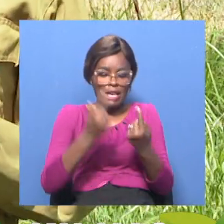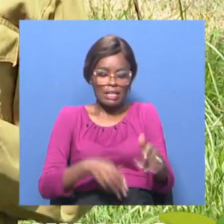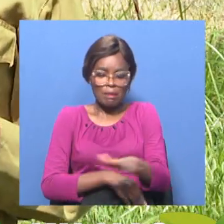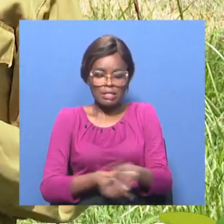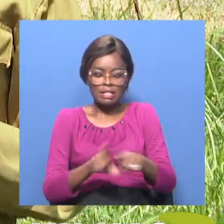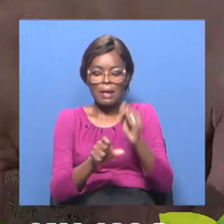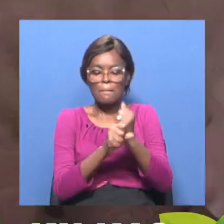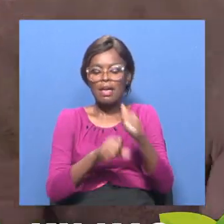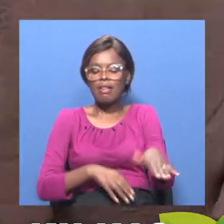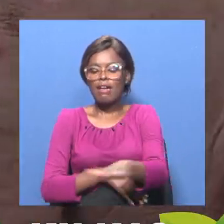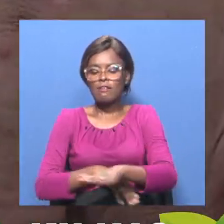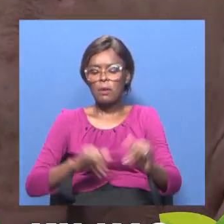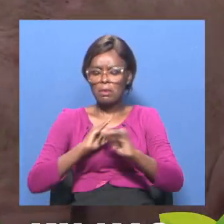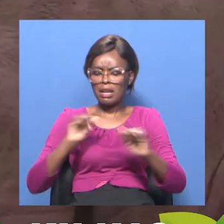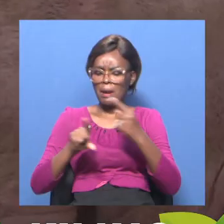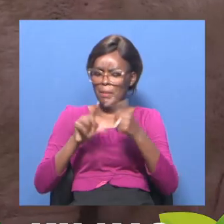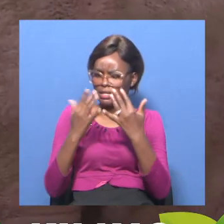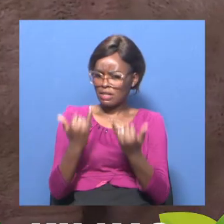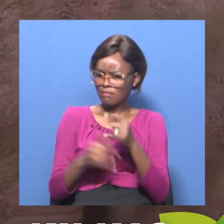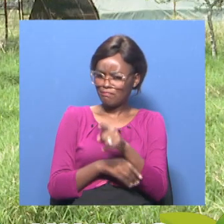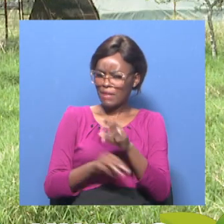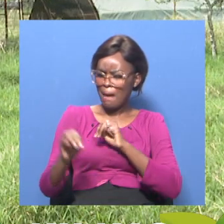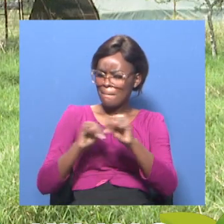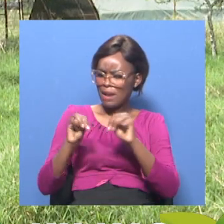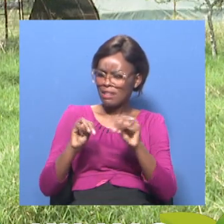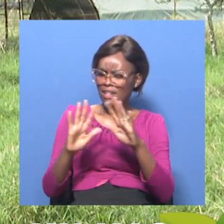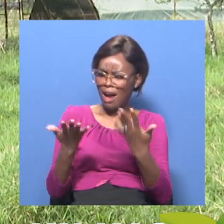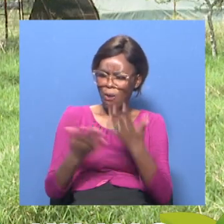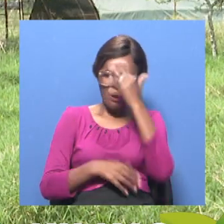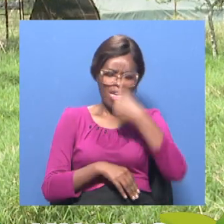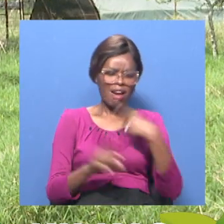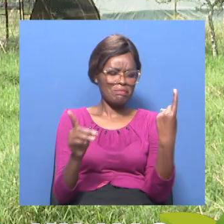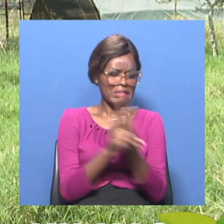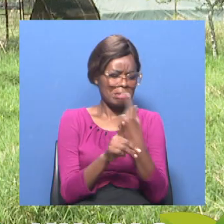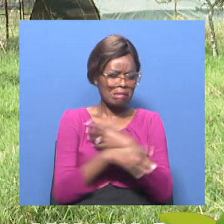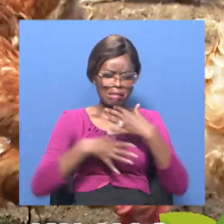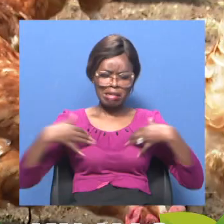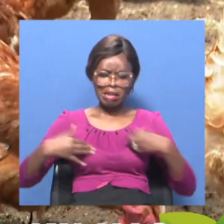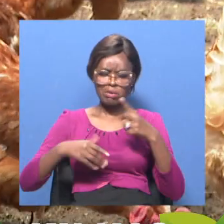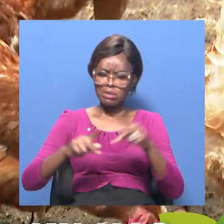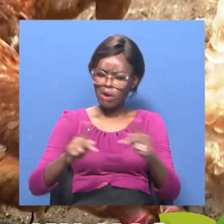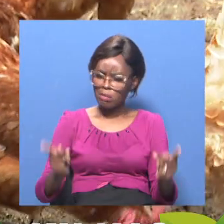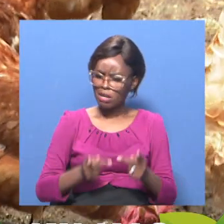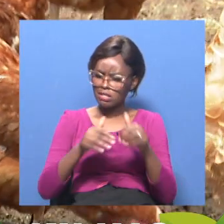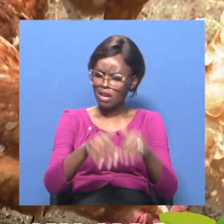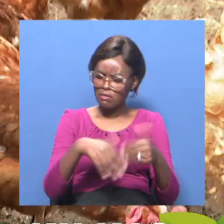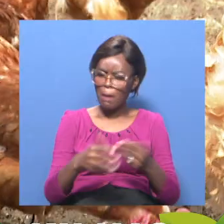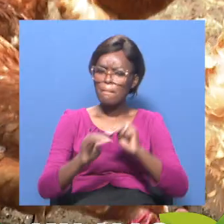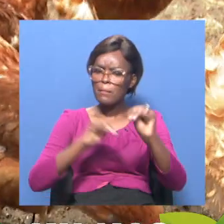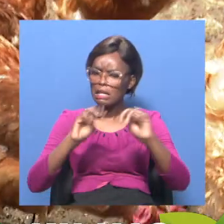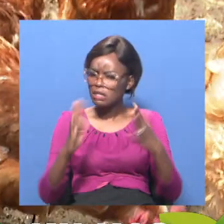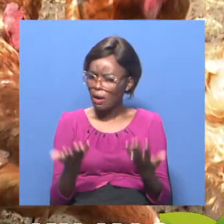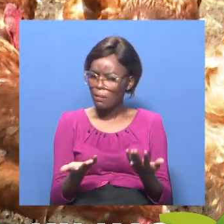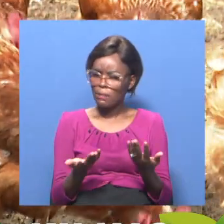the environment clean. But also tell me now about the management. Having all these animals in one particular farm, Yes. how do you manage